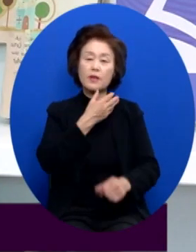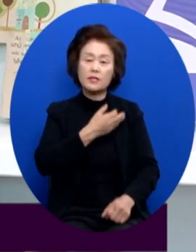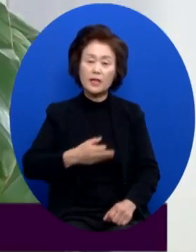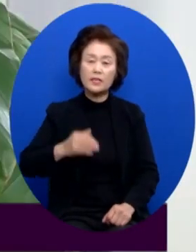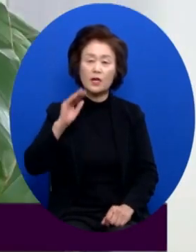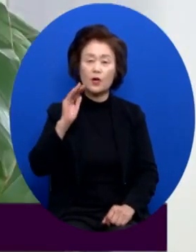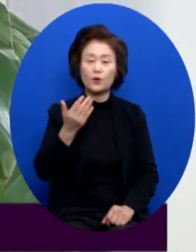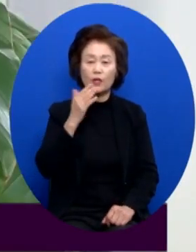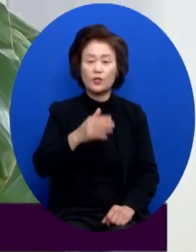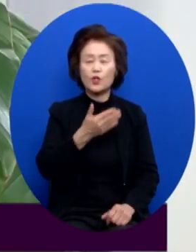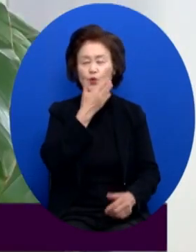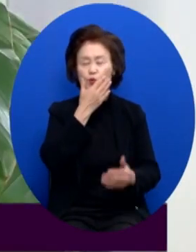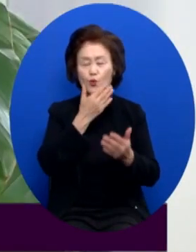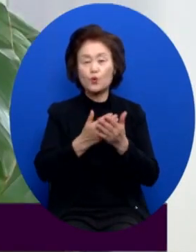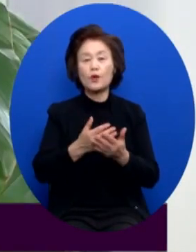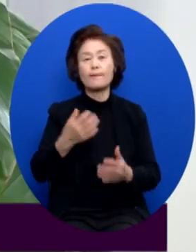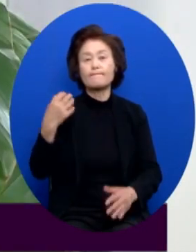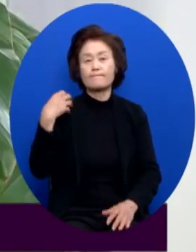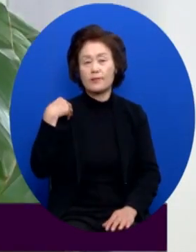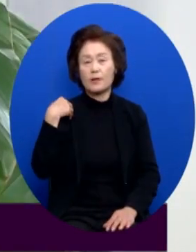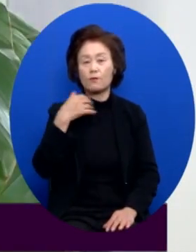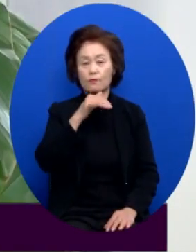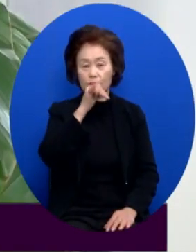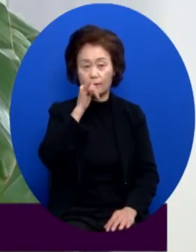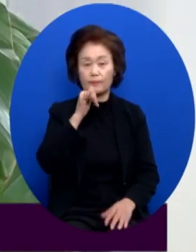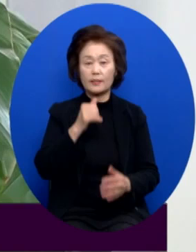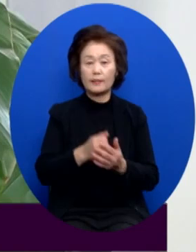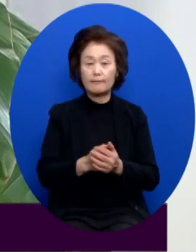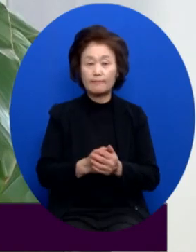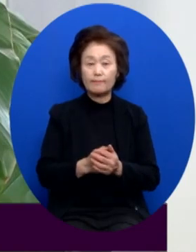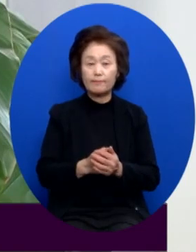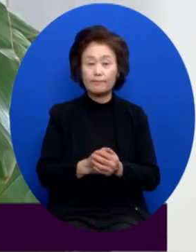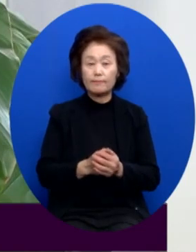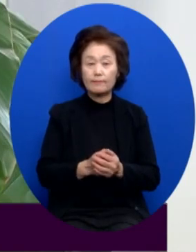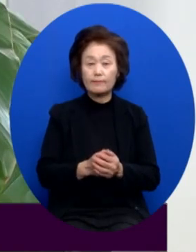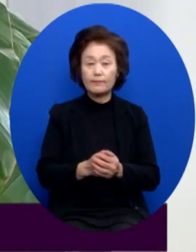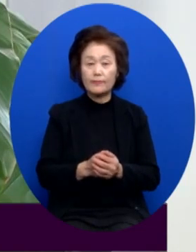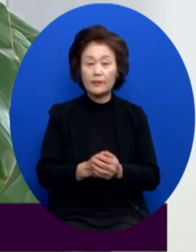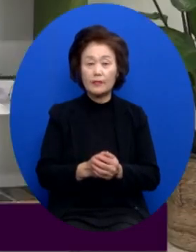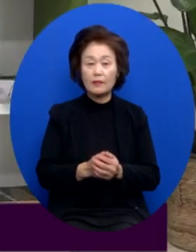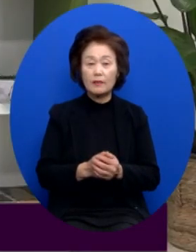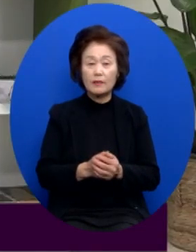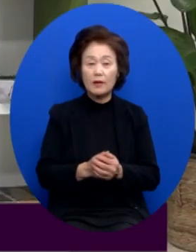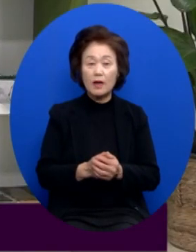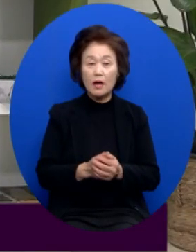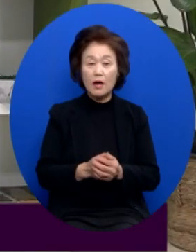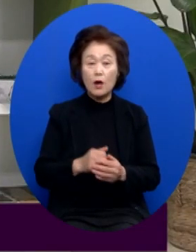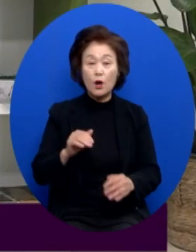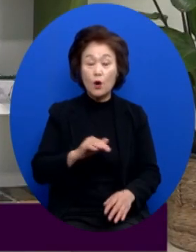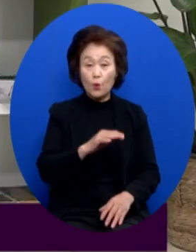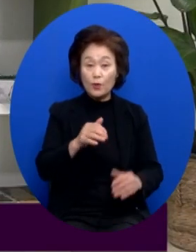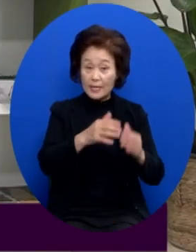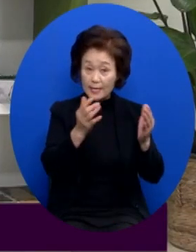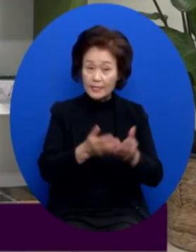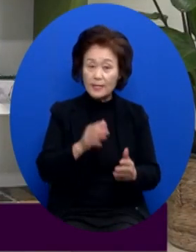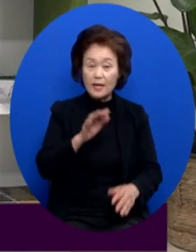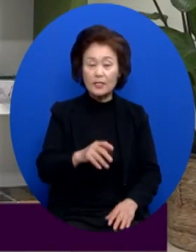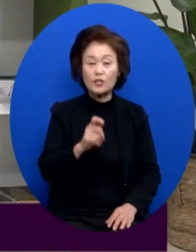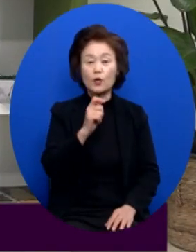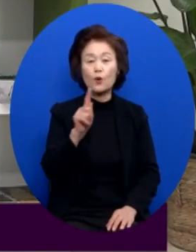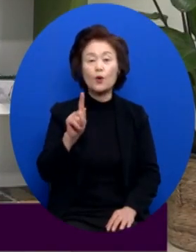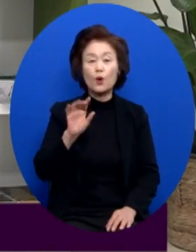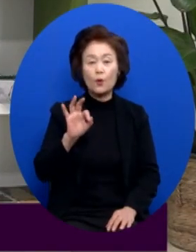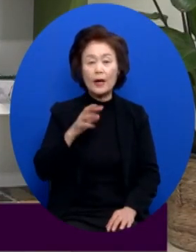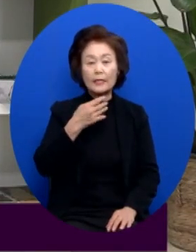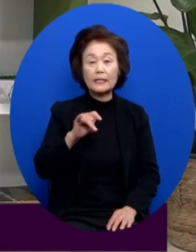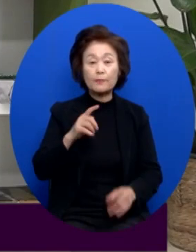Christian schools to further the gospel of Jesus Christ and to disciple and train young people. The Association of Christian Schools